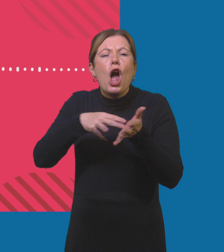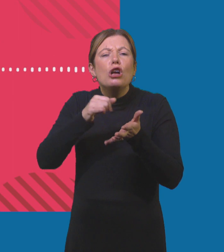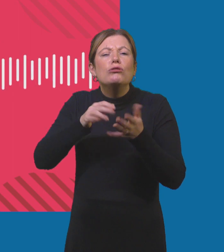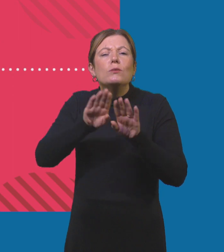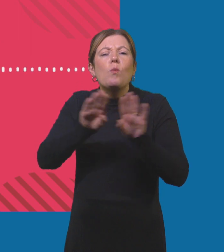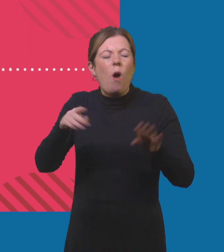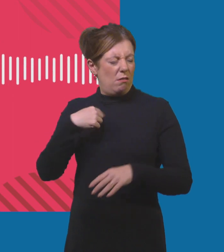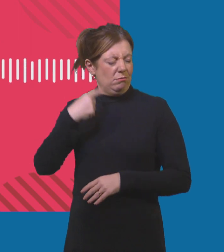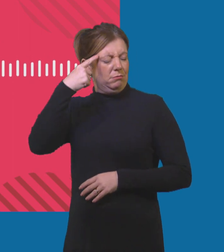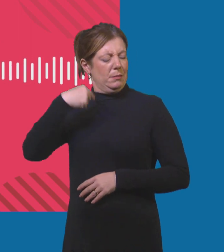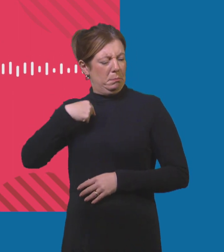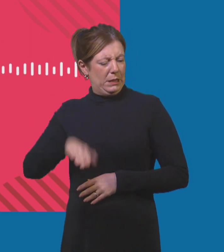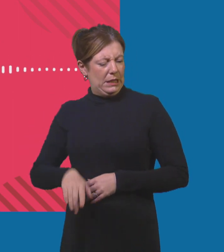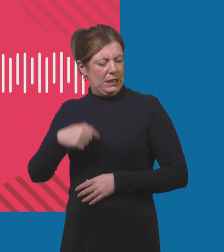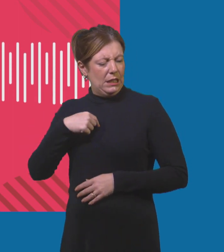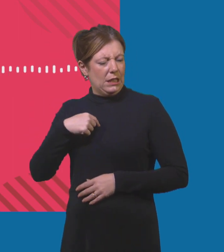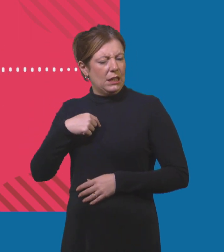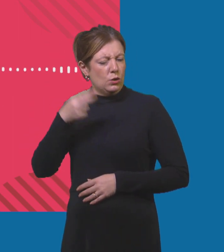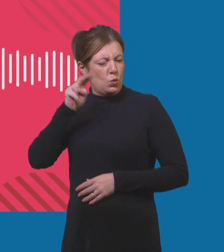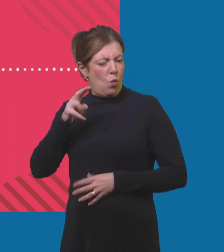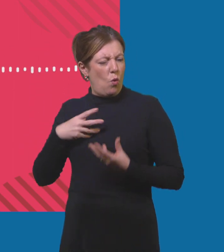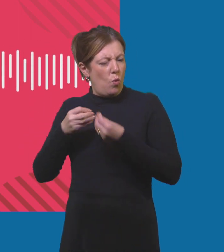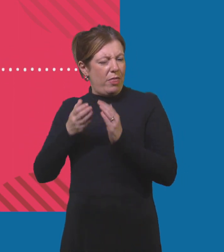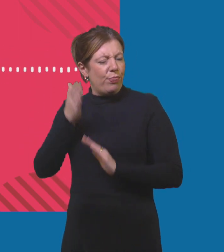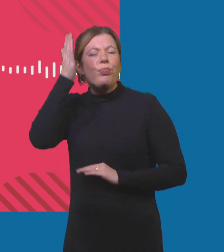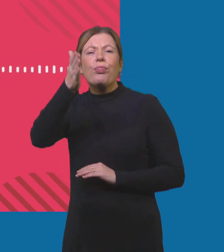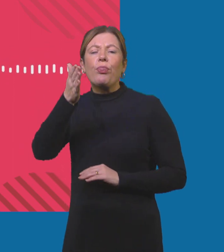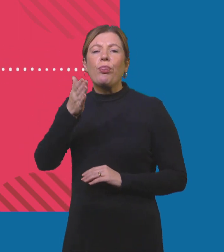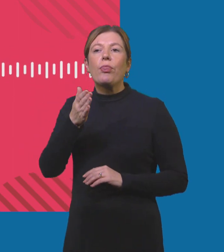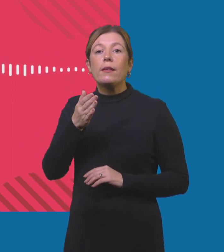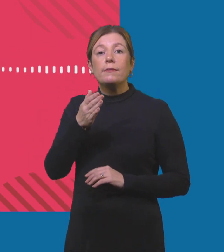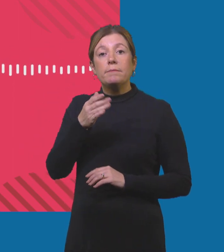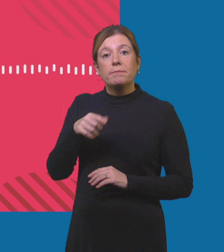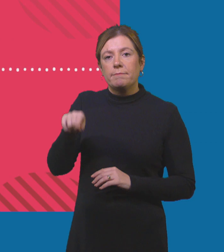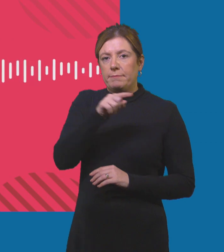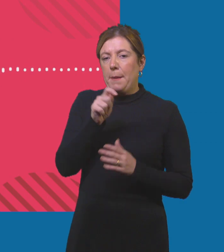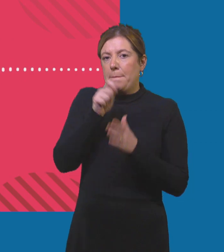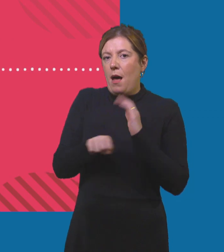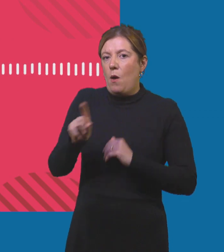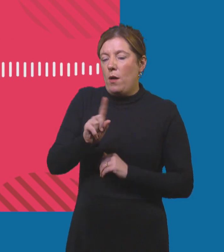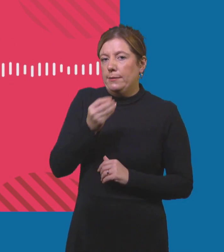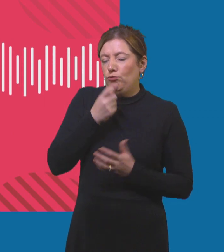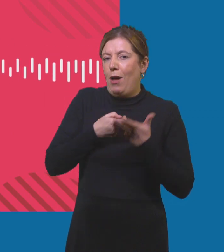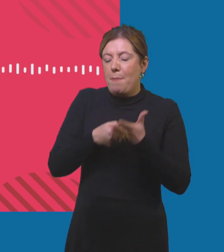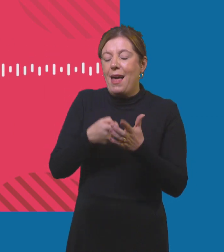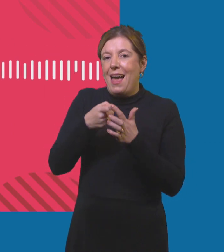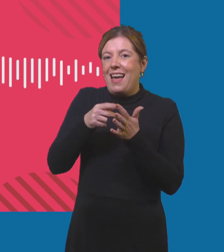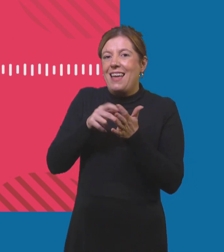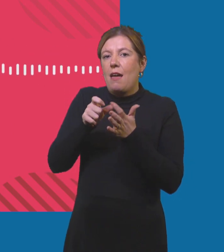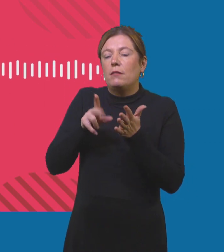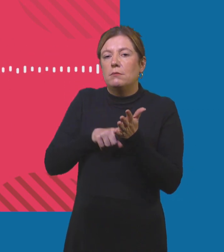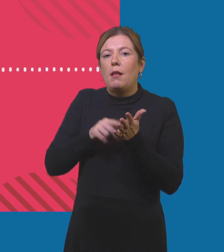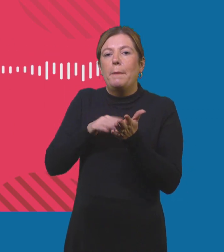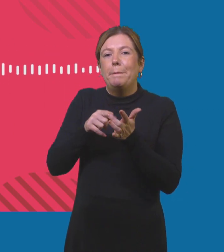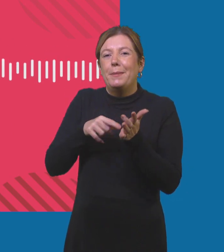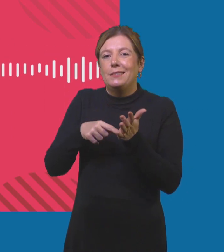had a flashback to my high school class. But, you know, just to make sure you buy a lot of Kendall mint cake. Because that's the only reason you go rambling.